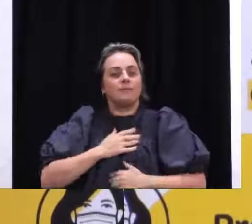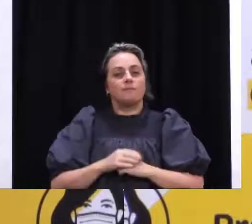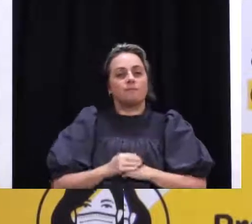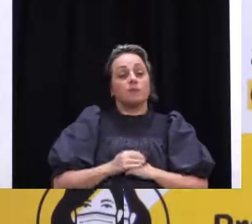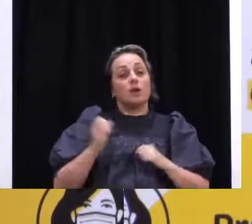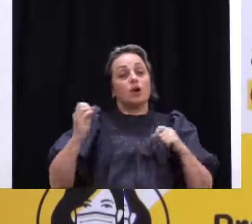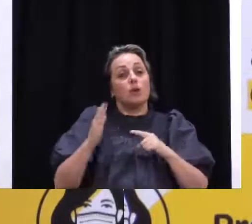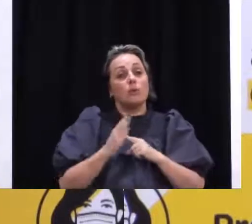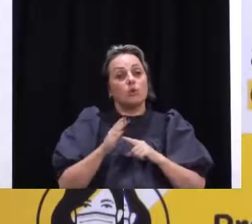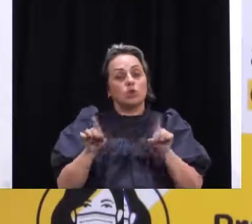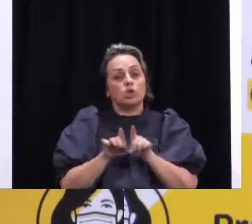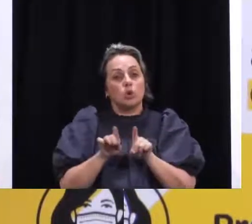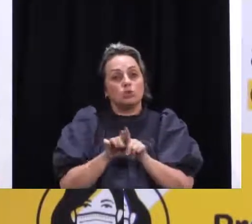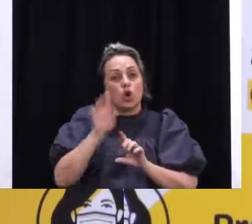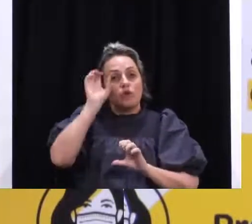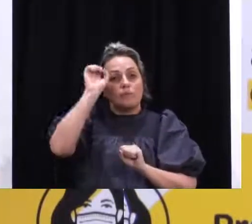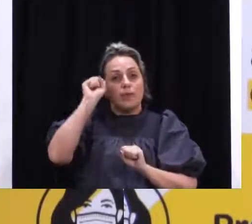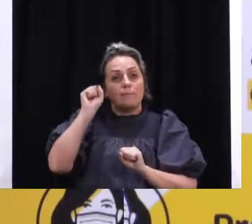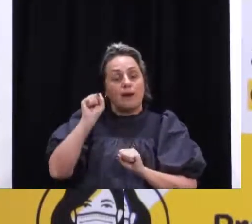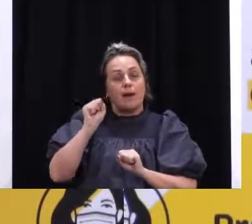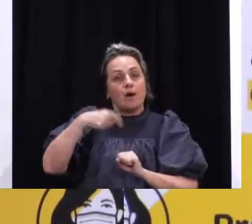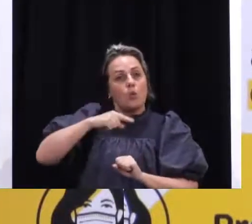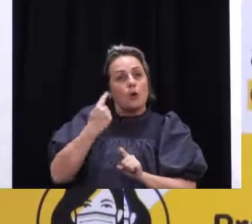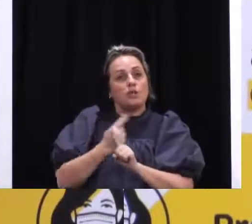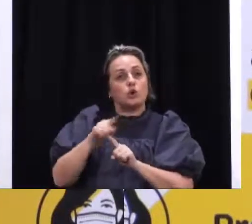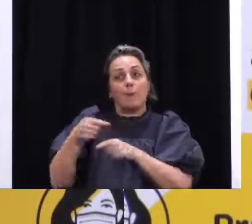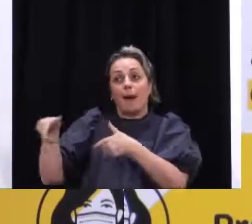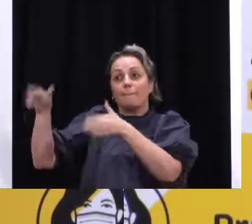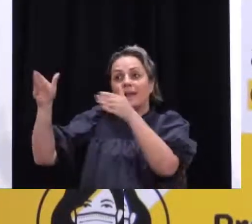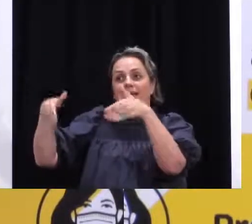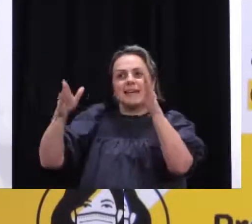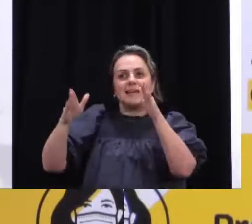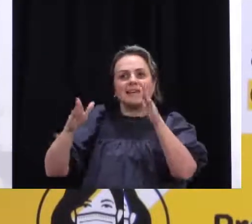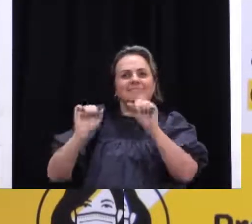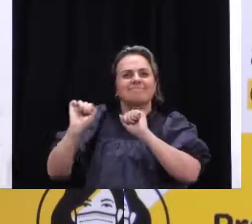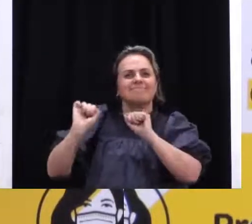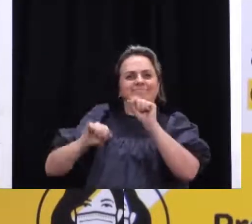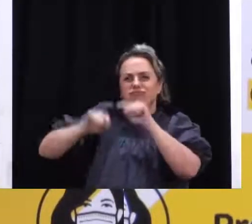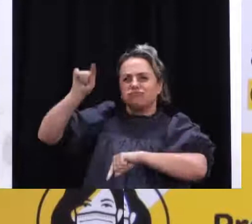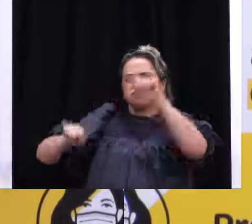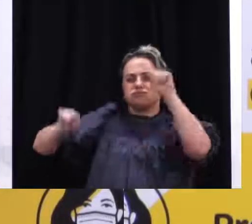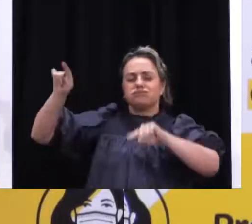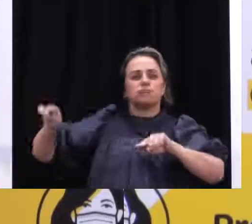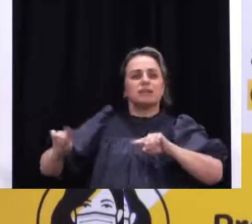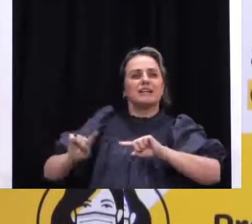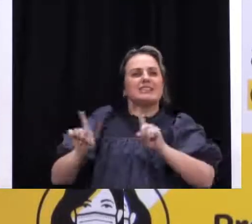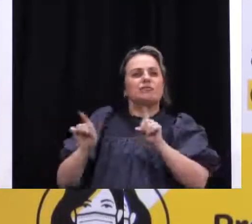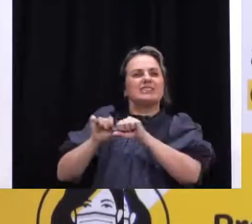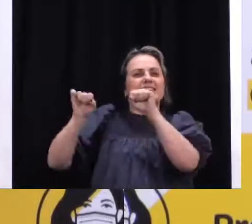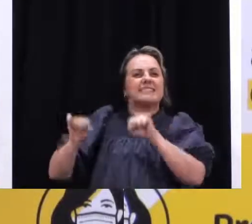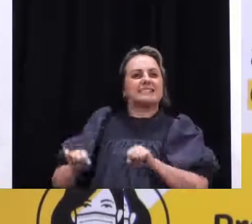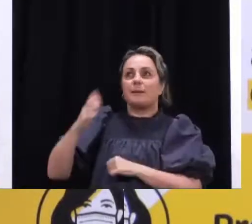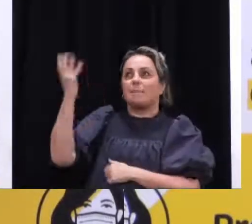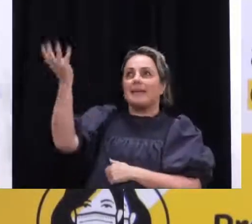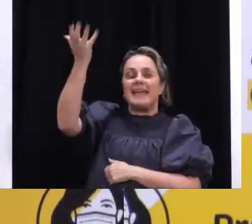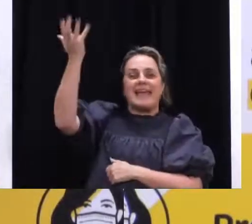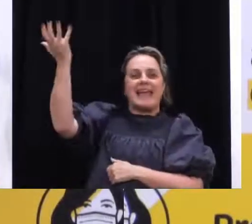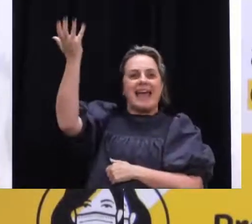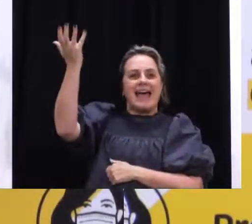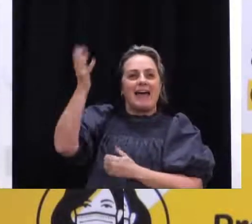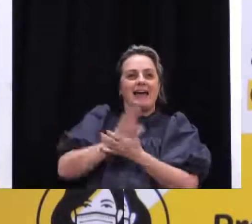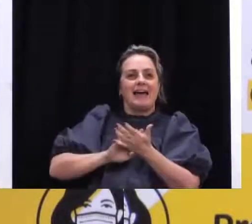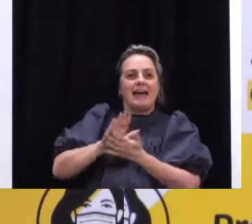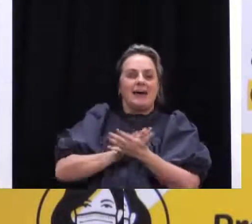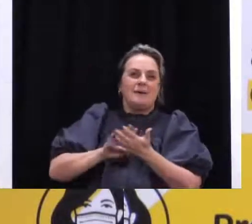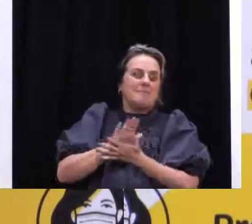important to remember that all of the facilities we're talking about are different facilities. They've got different types of air conditioning systems. So it's difficult to give you